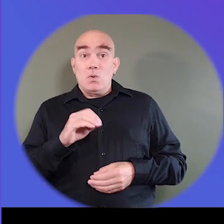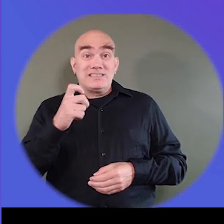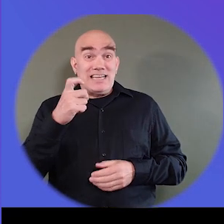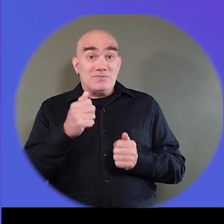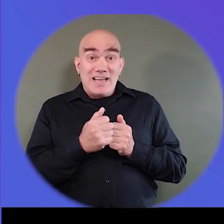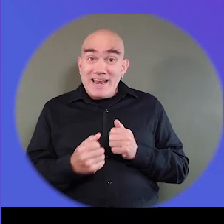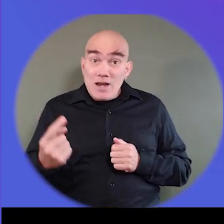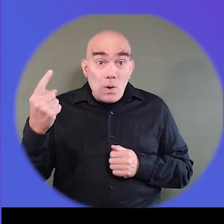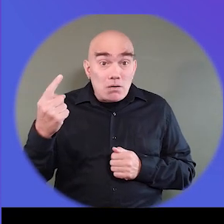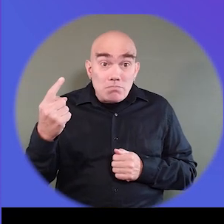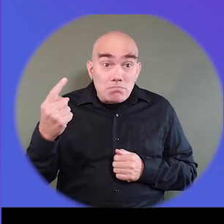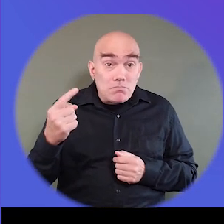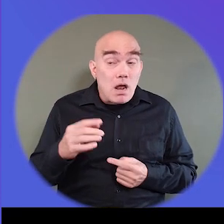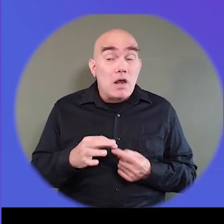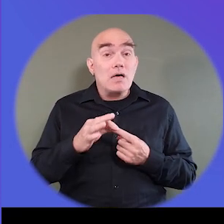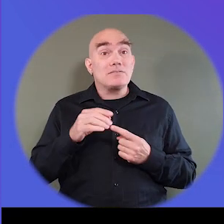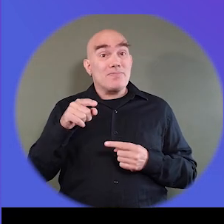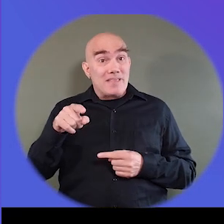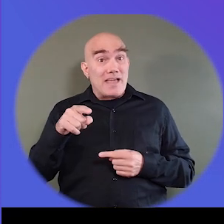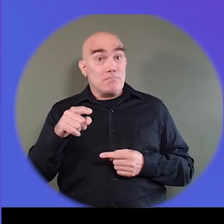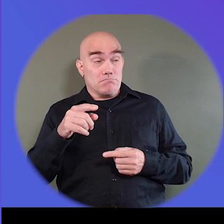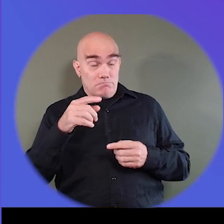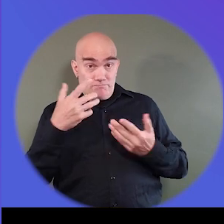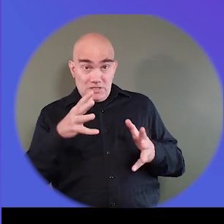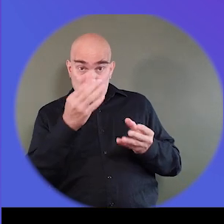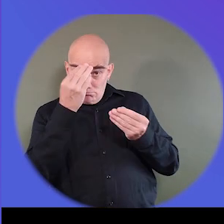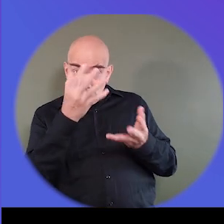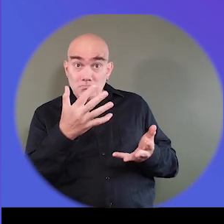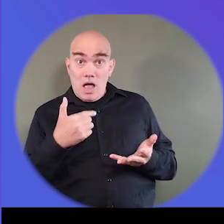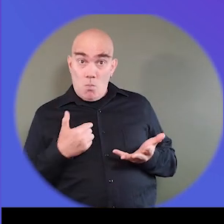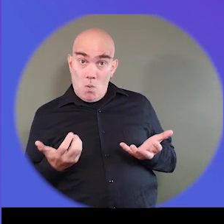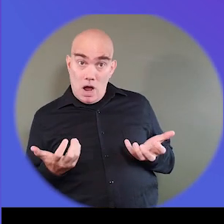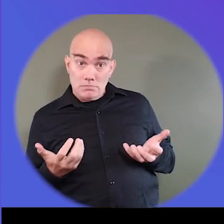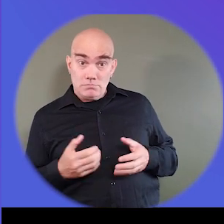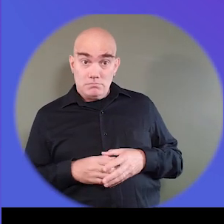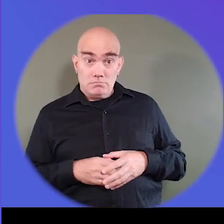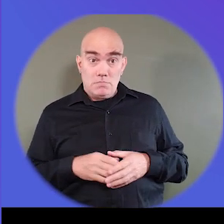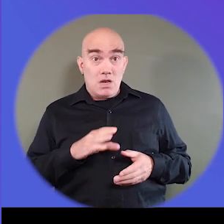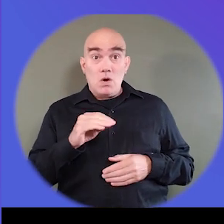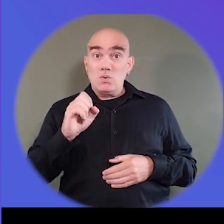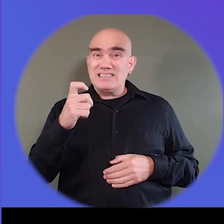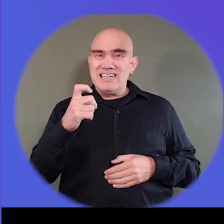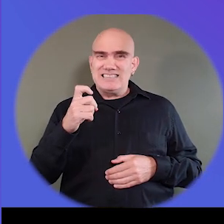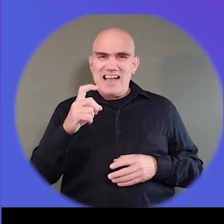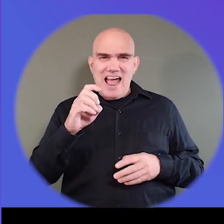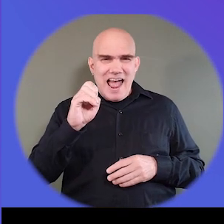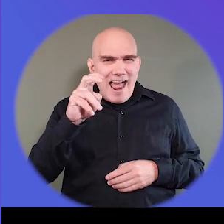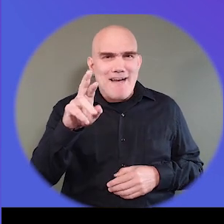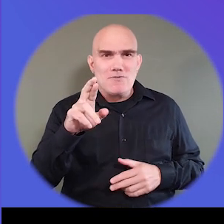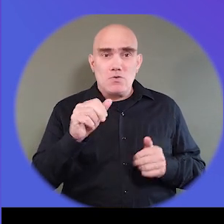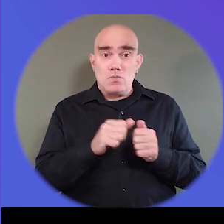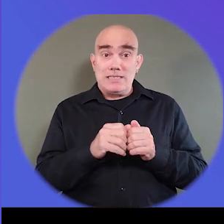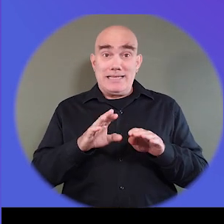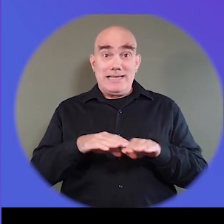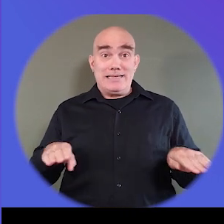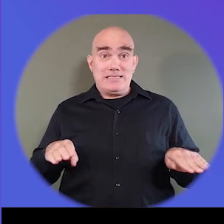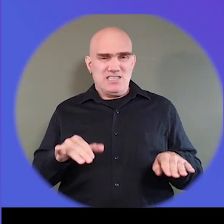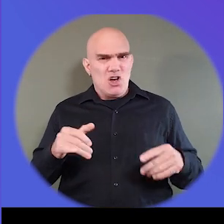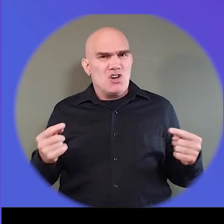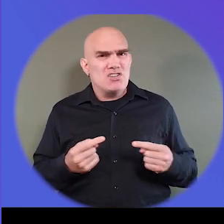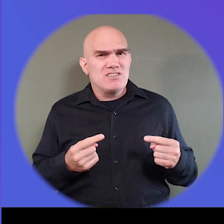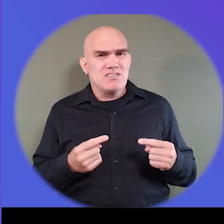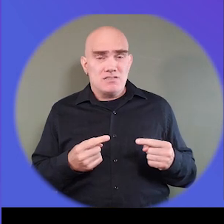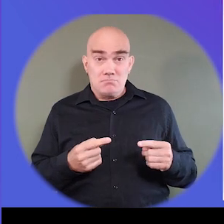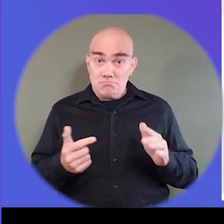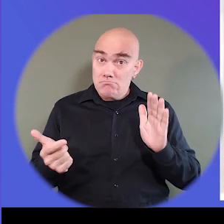No sex with anyone unless they say they want to, and no sex ever with kids. It's harmful,